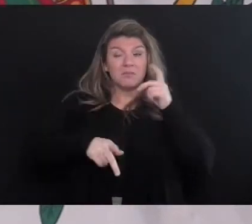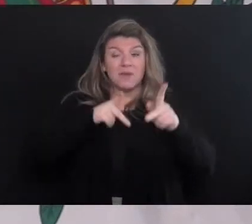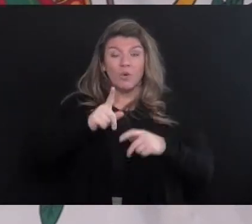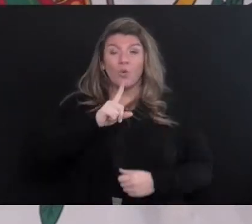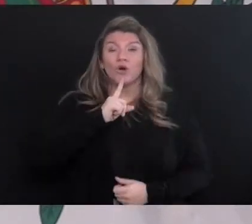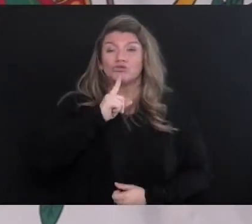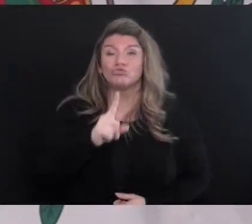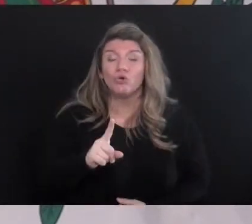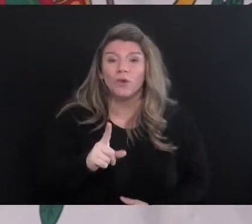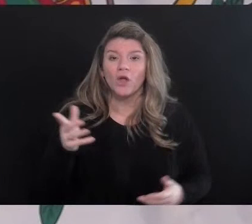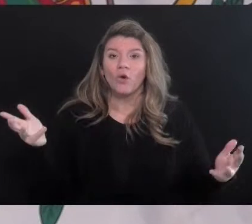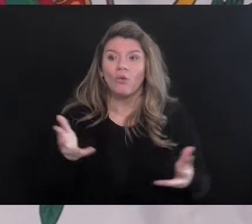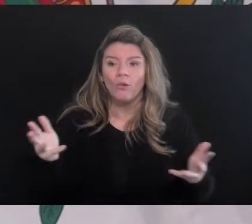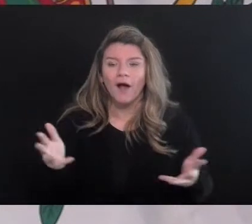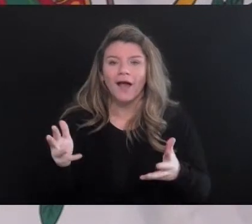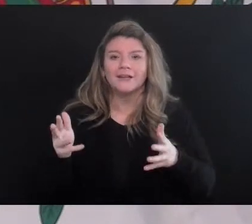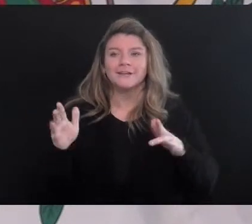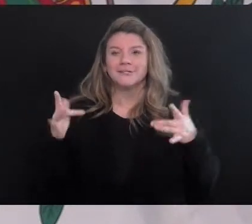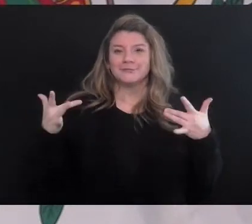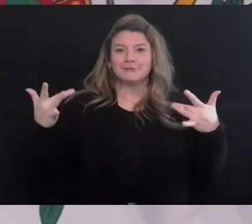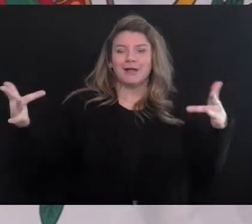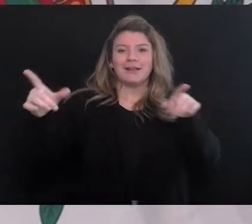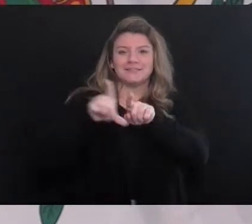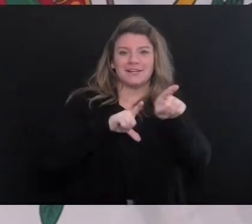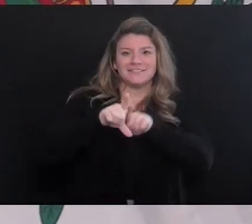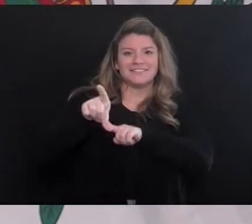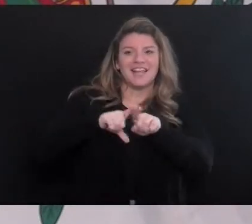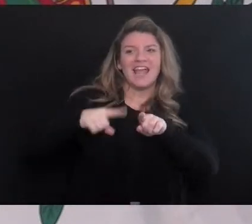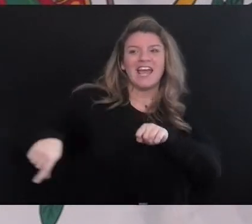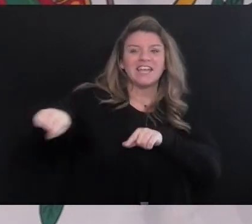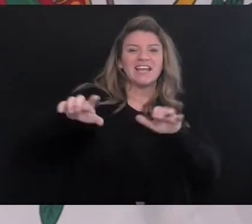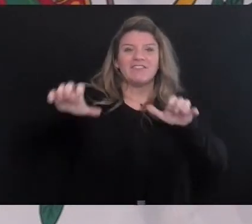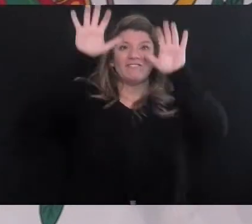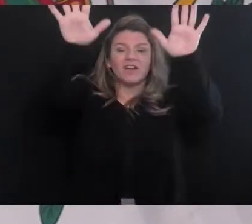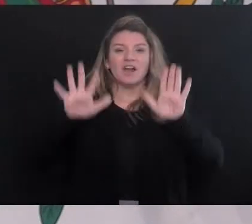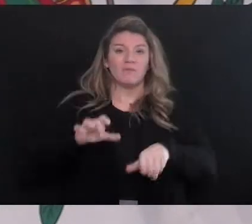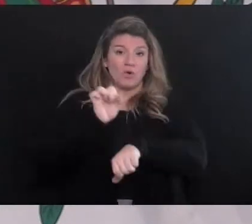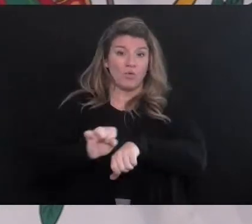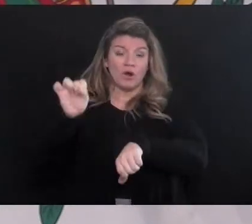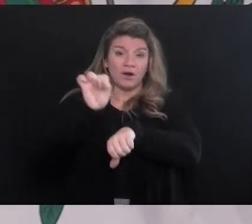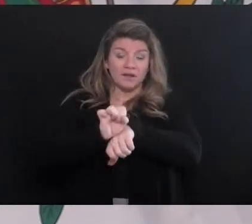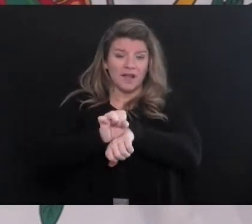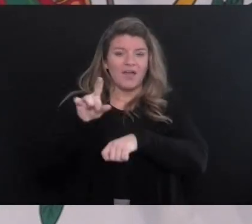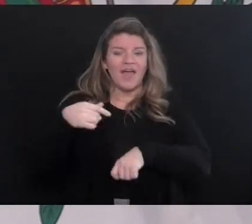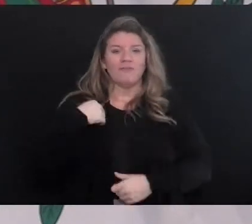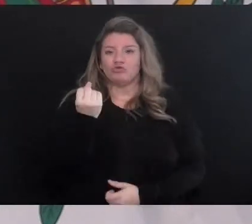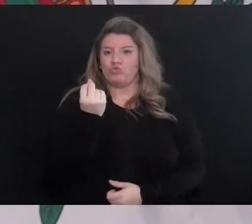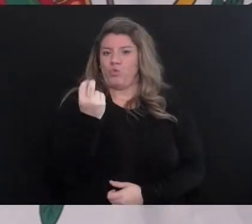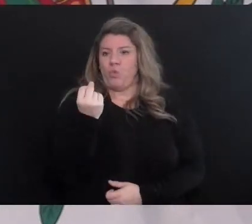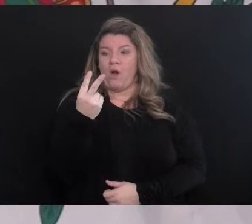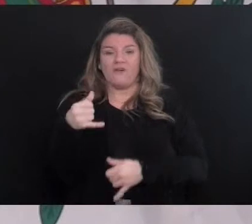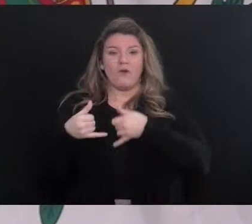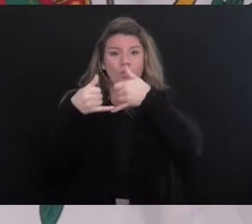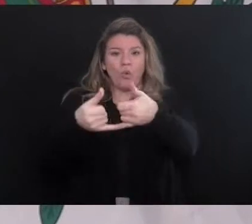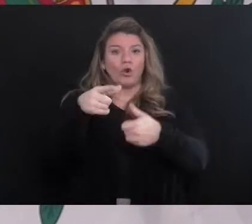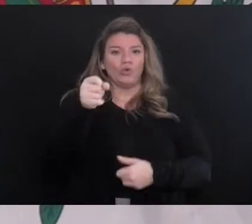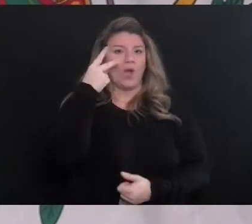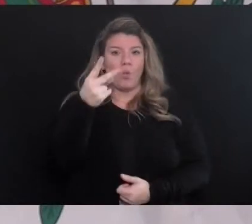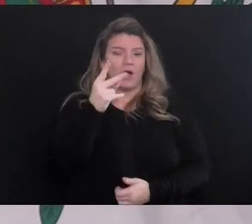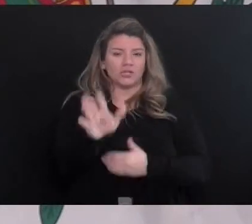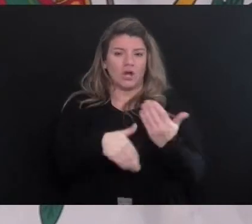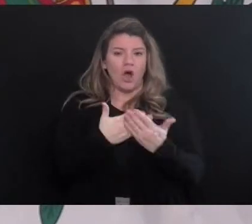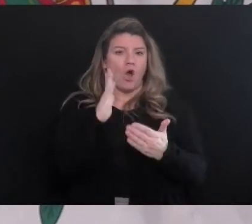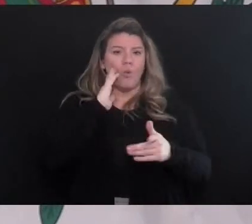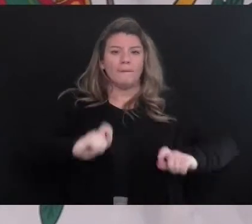that, shining stars that have done phenomenal work. We're going to give away 12 awards for that today, and you can watch it all as we live stream